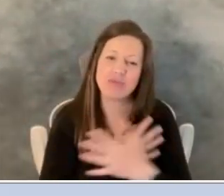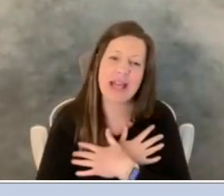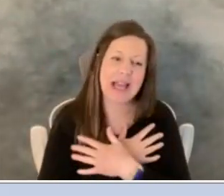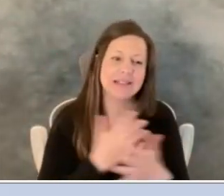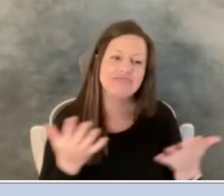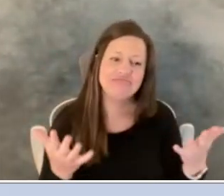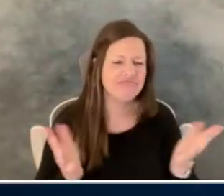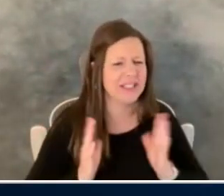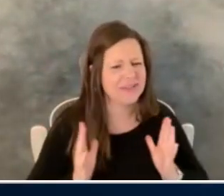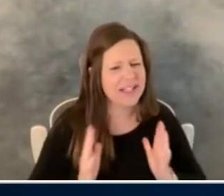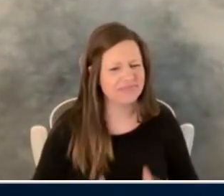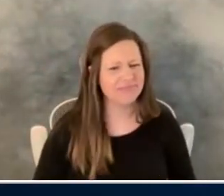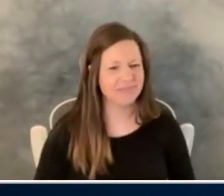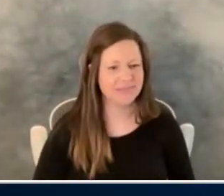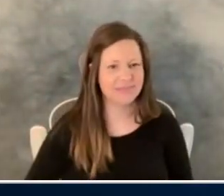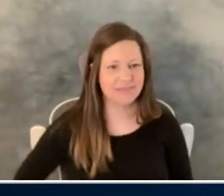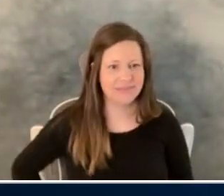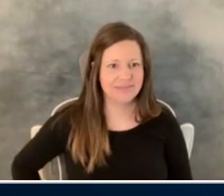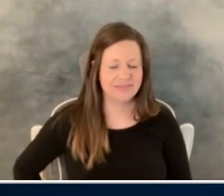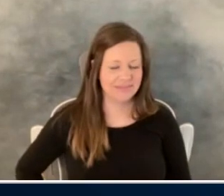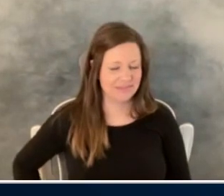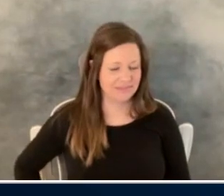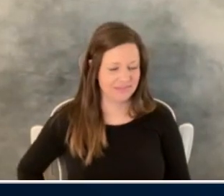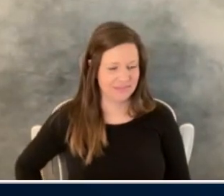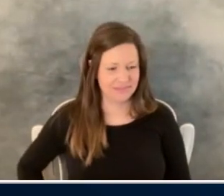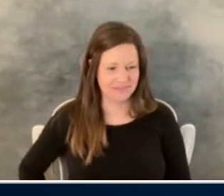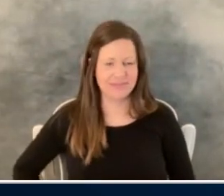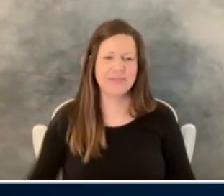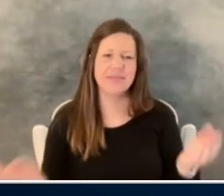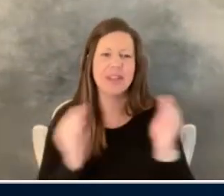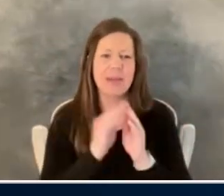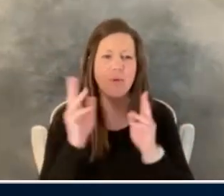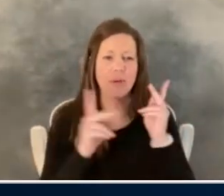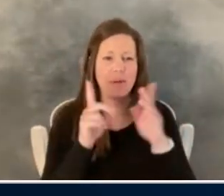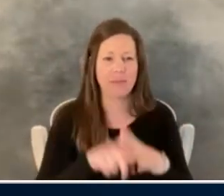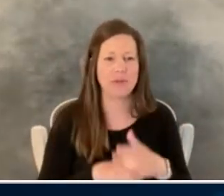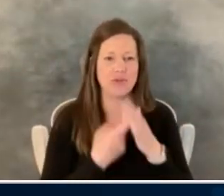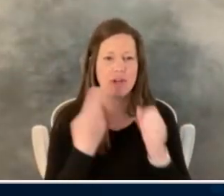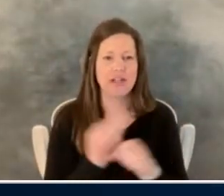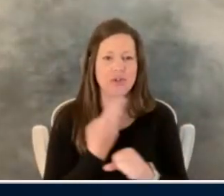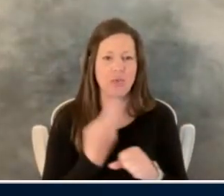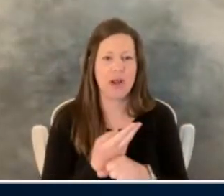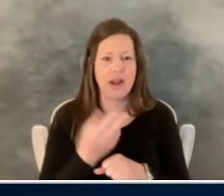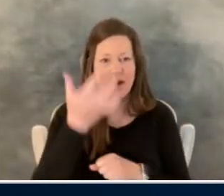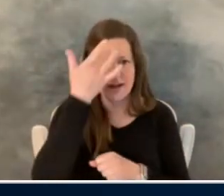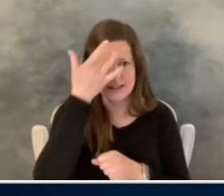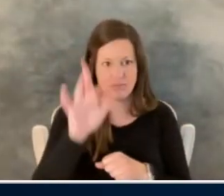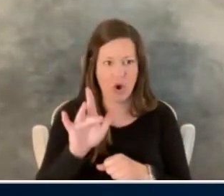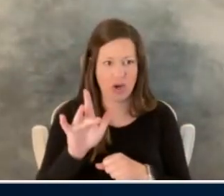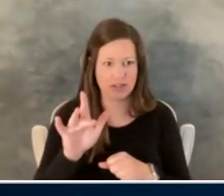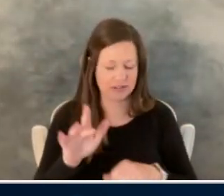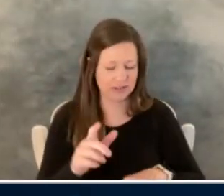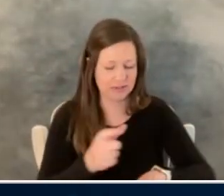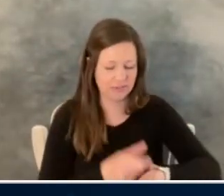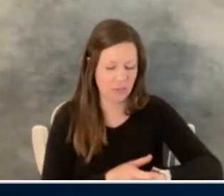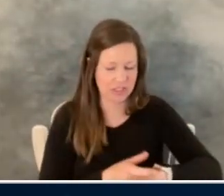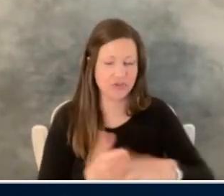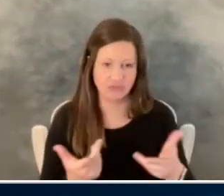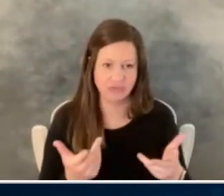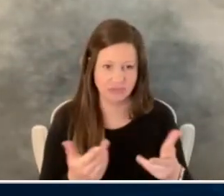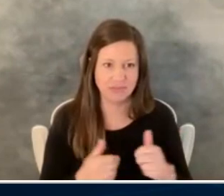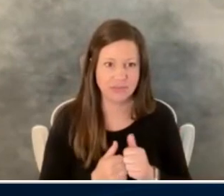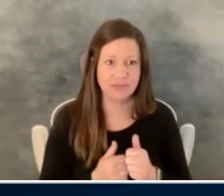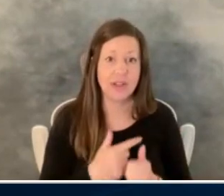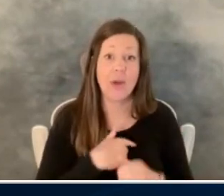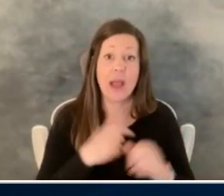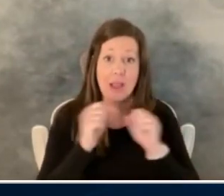that. More people are starting to wear smartwatches. I just got a smartwatch myself, so I'm constantly, I wake up, grab